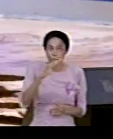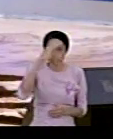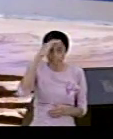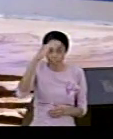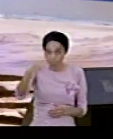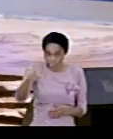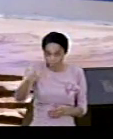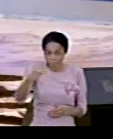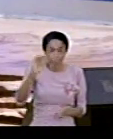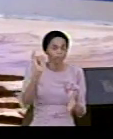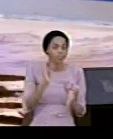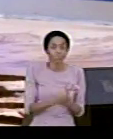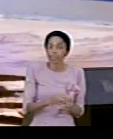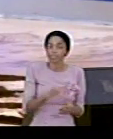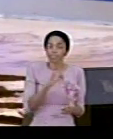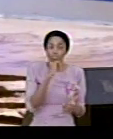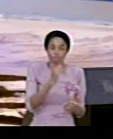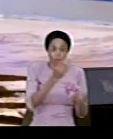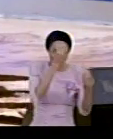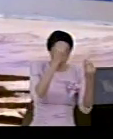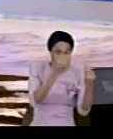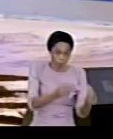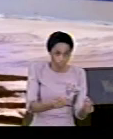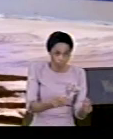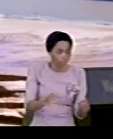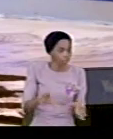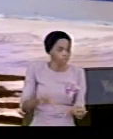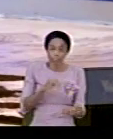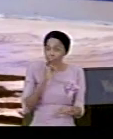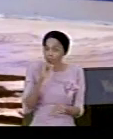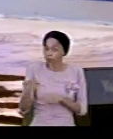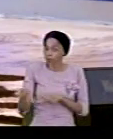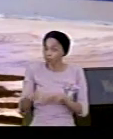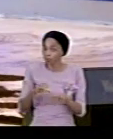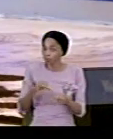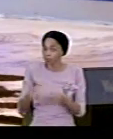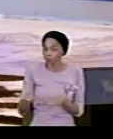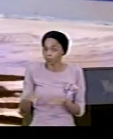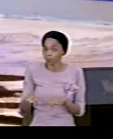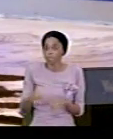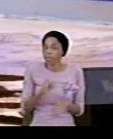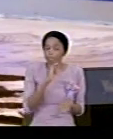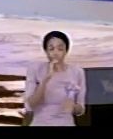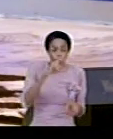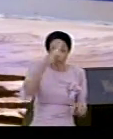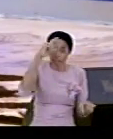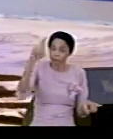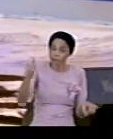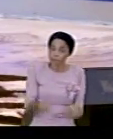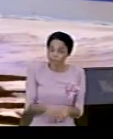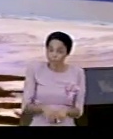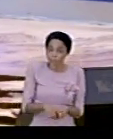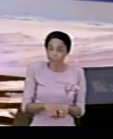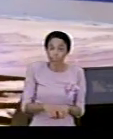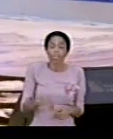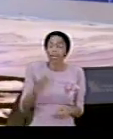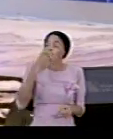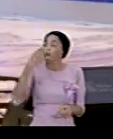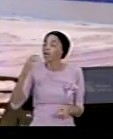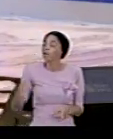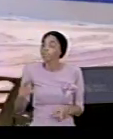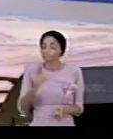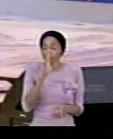that confirmeth not, that doeth not, that agrees not. Cursed be